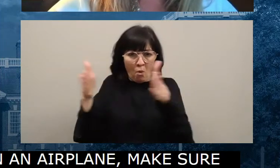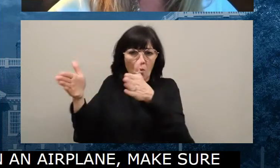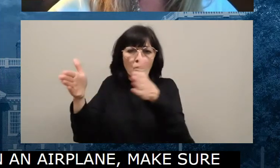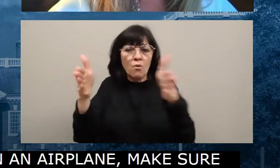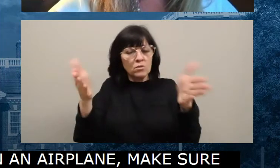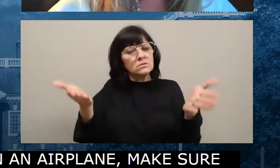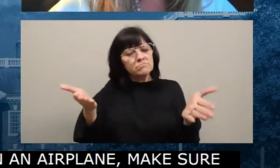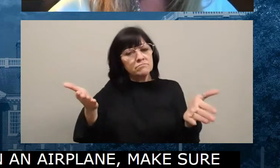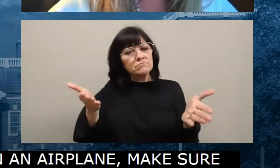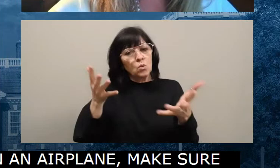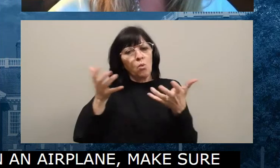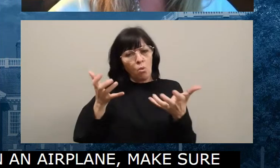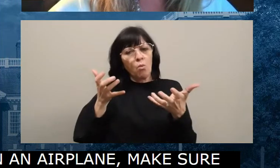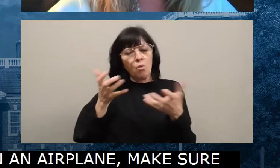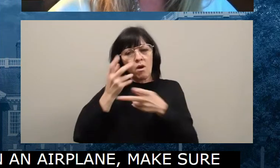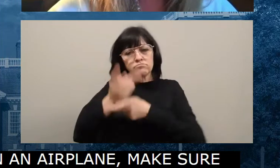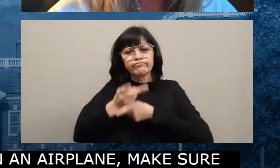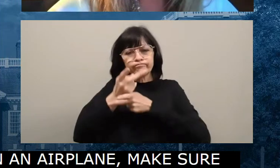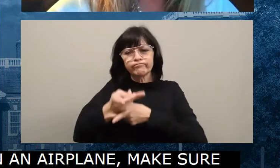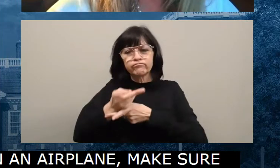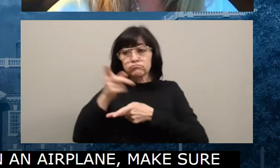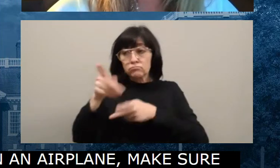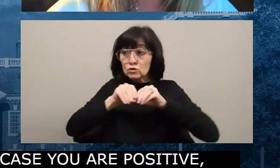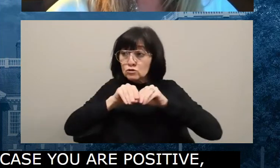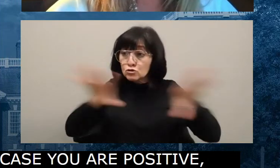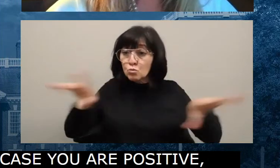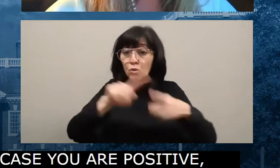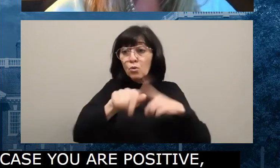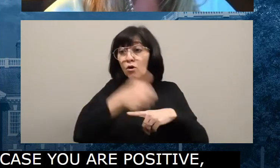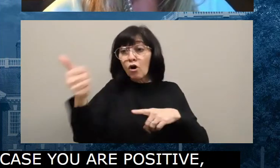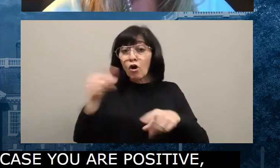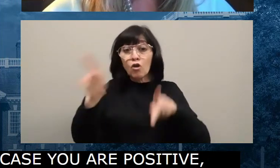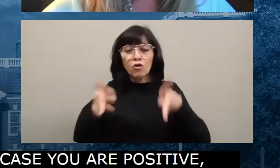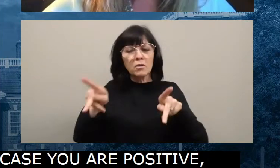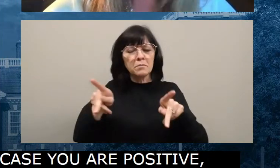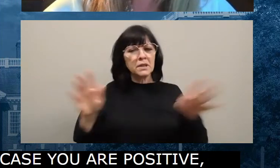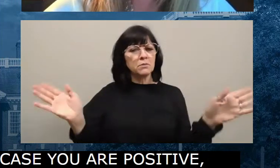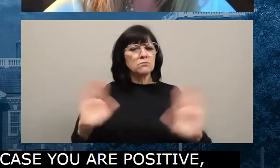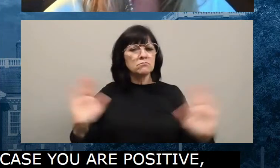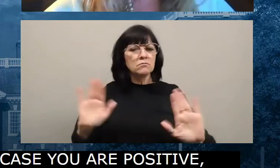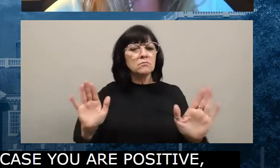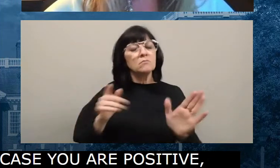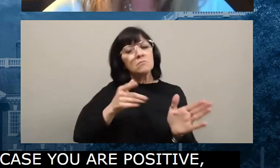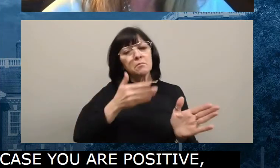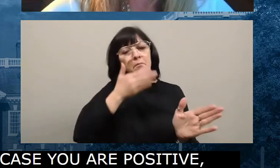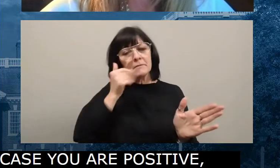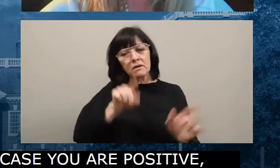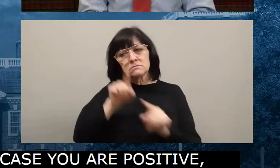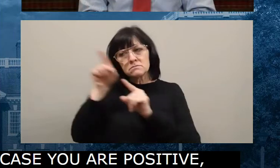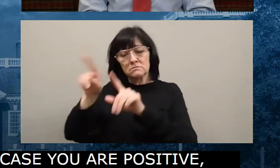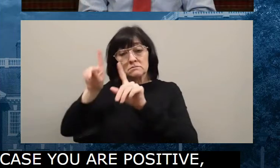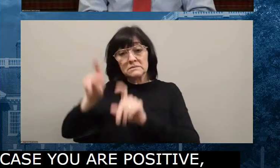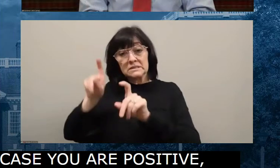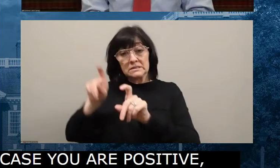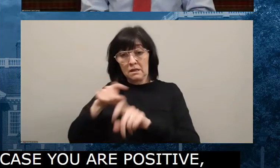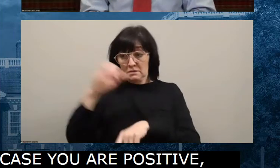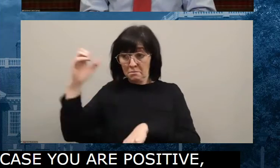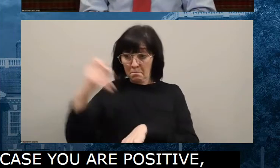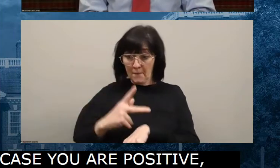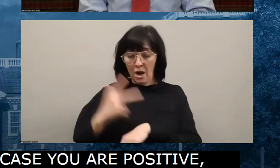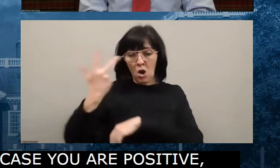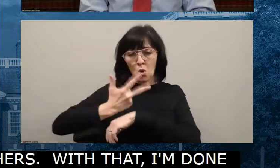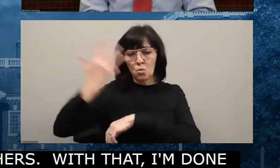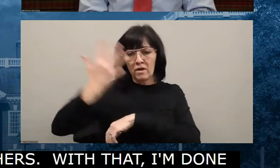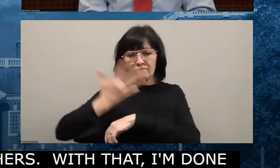prevent spreading it to others. And with that, I am done, and I'm going to hand it back to you, Governor. Thank you very much,